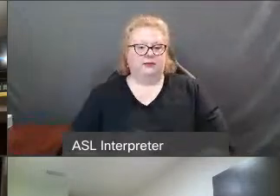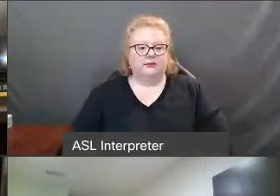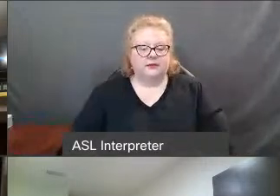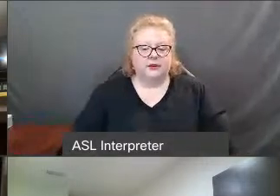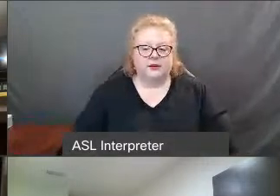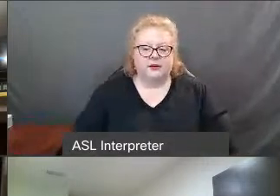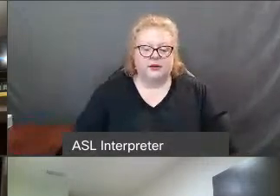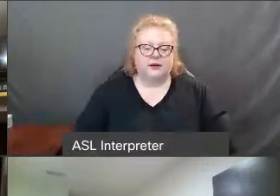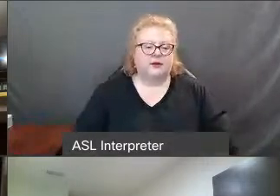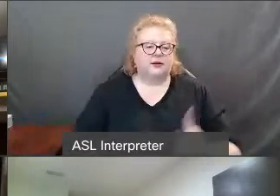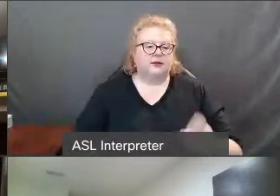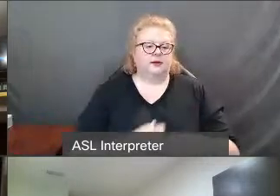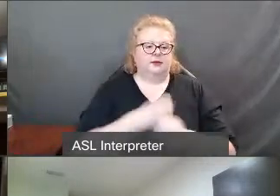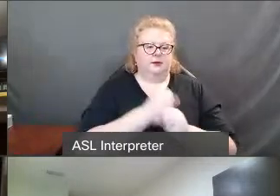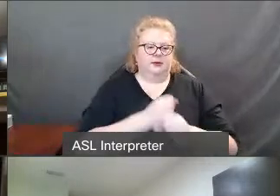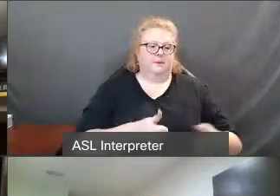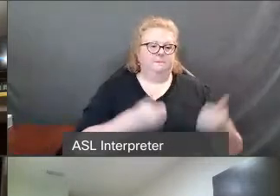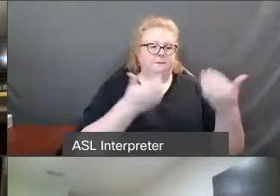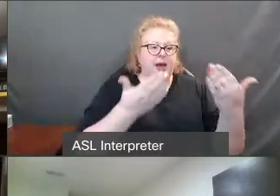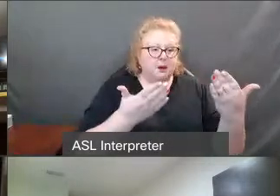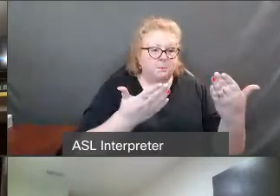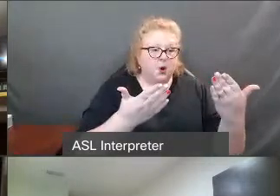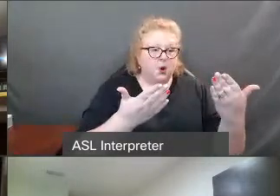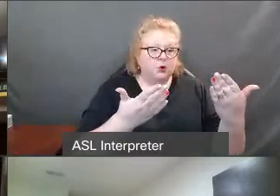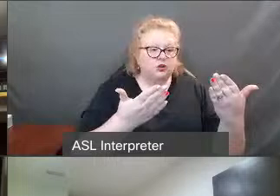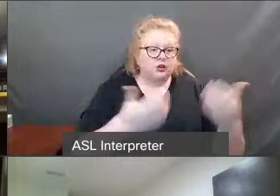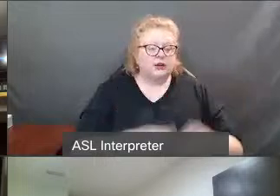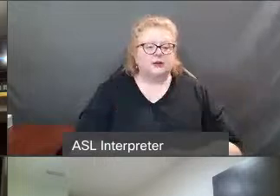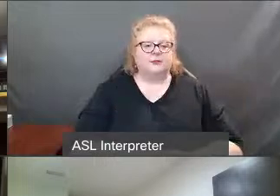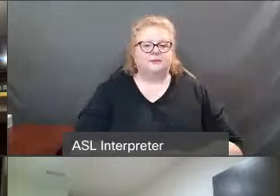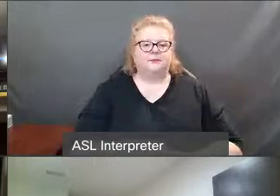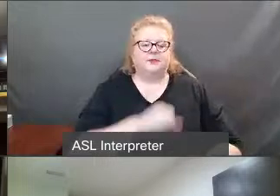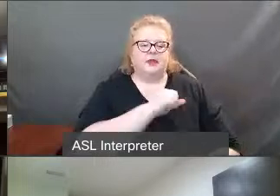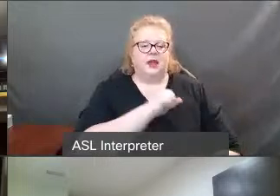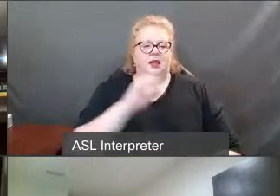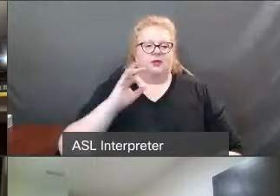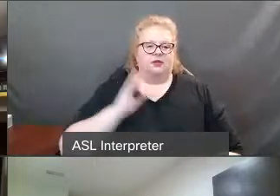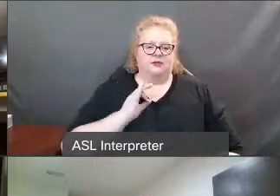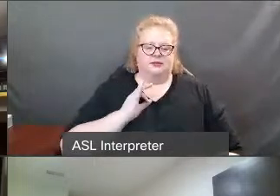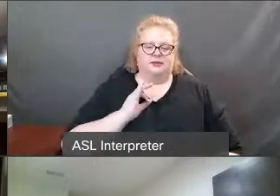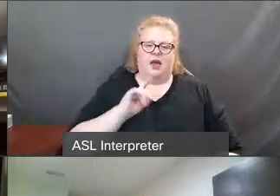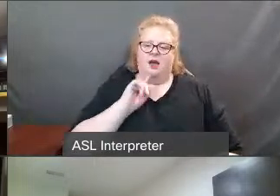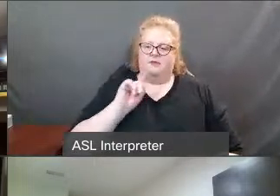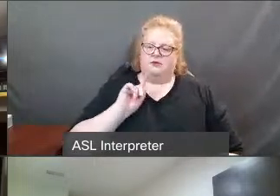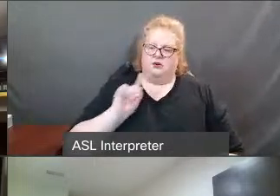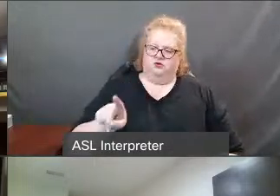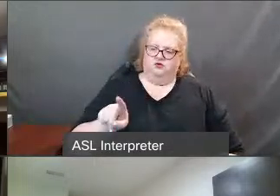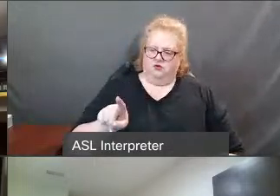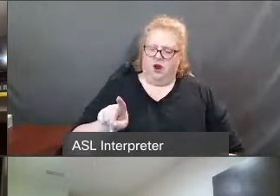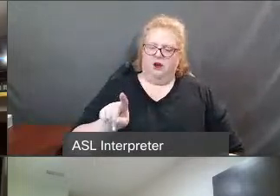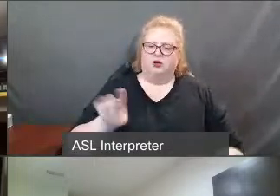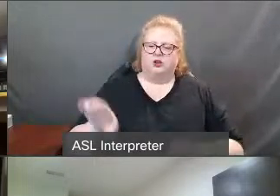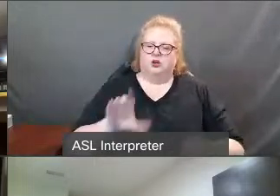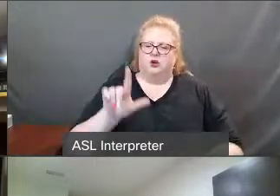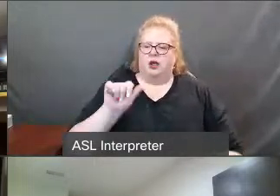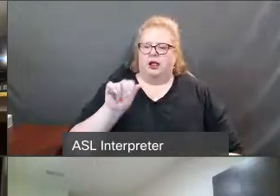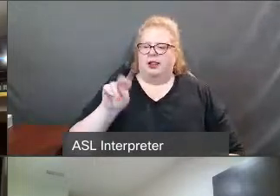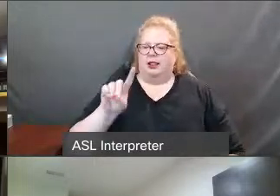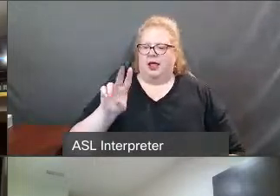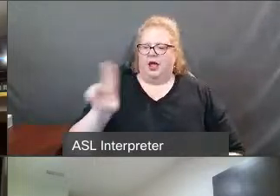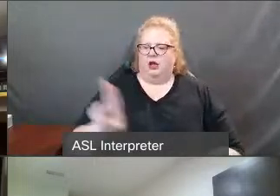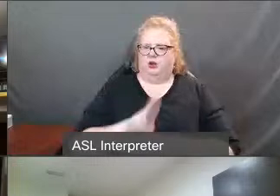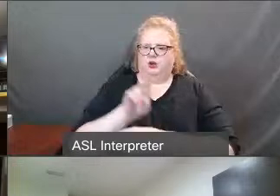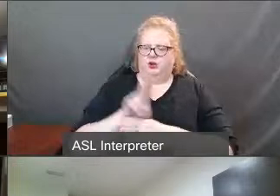I'd like to make a motion that the staff be instructed to do a land use update on the corridor